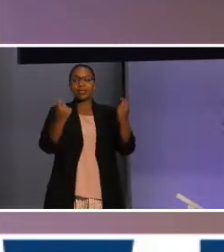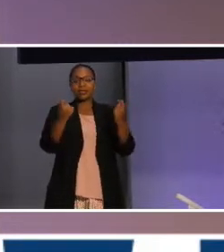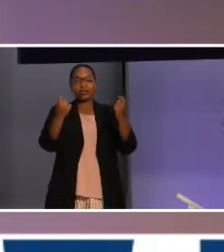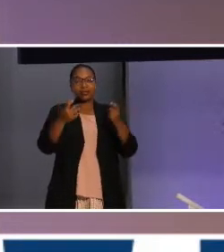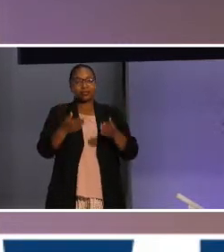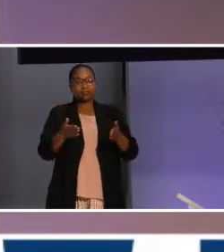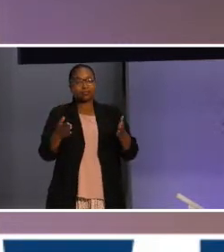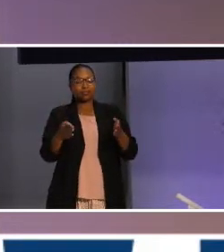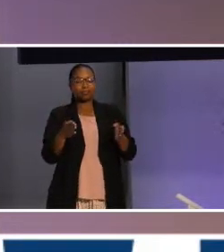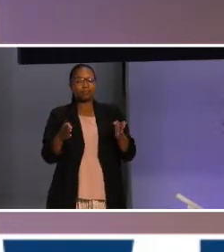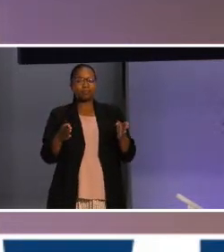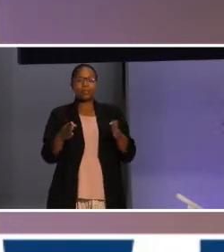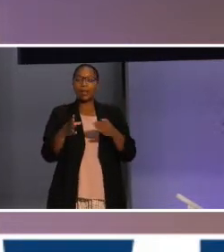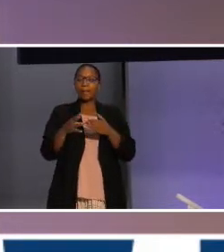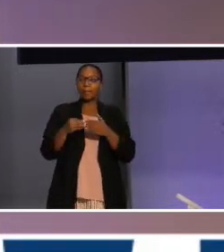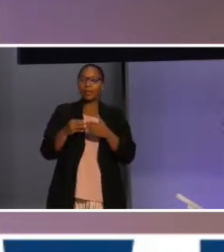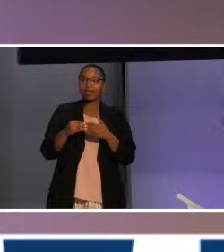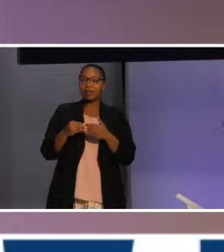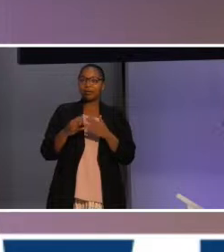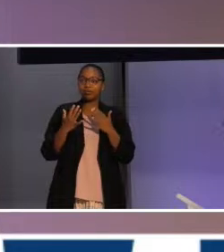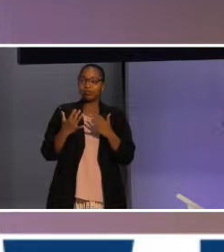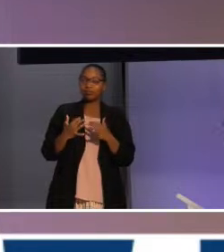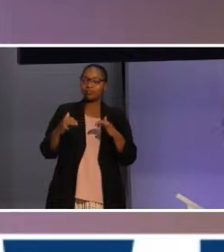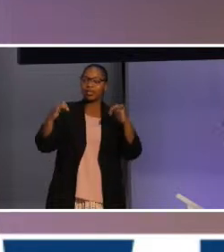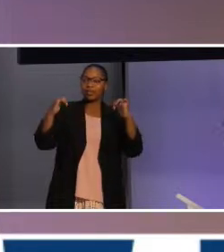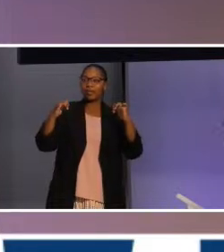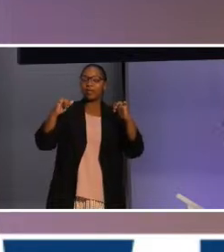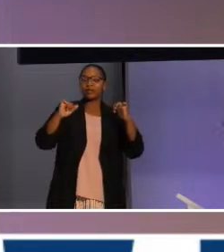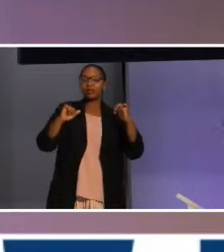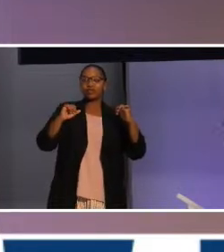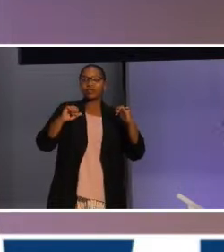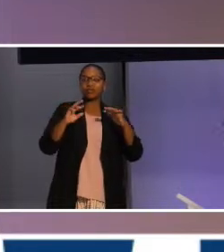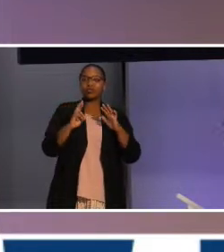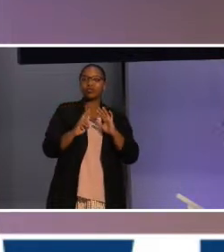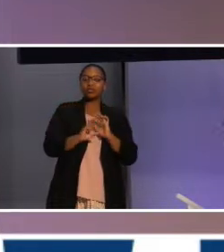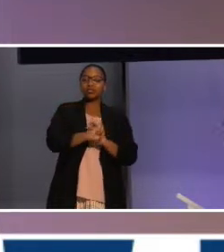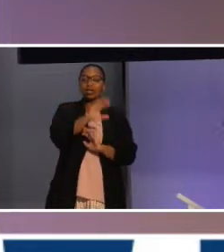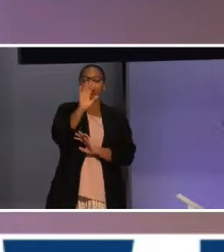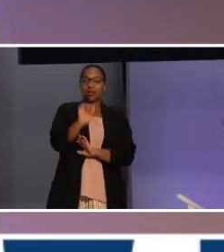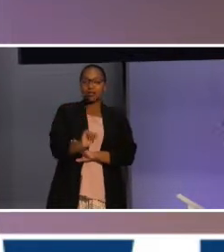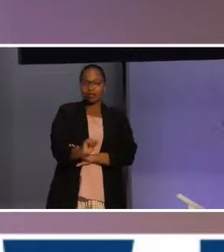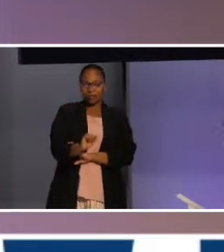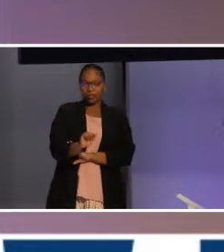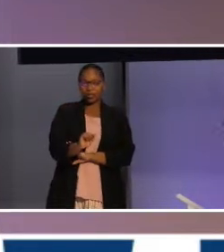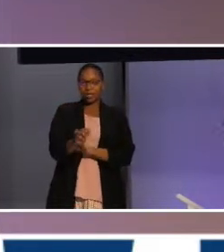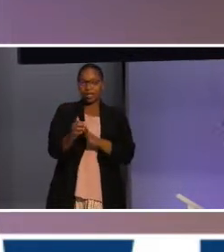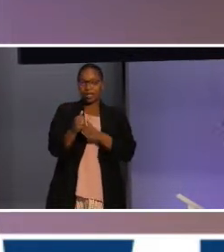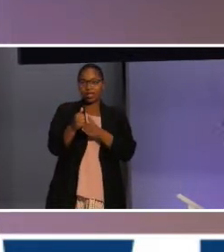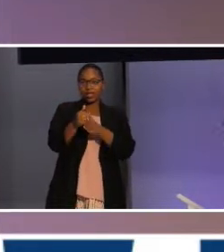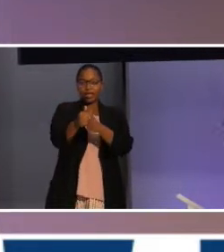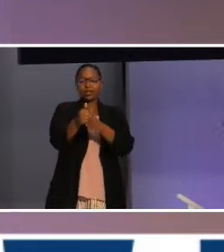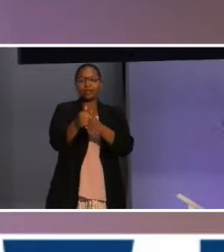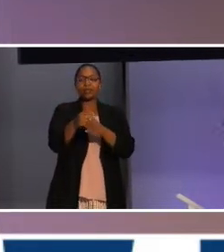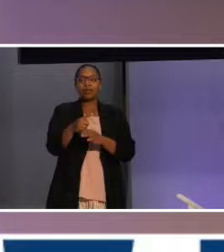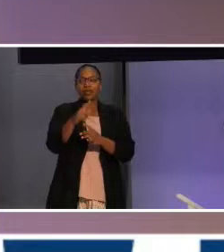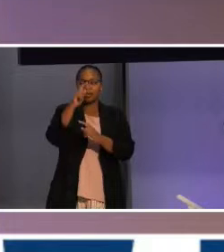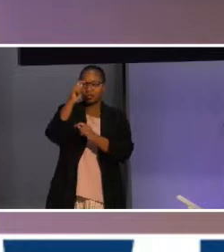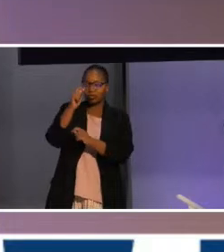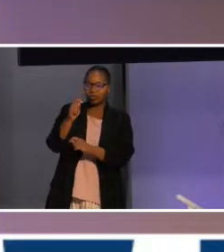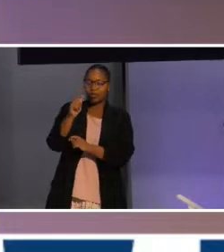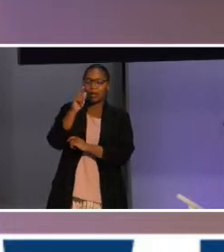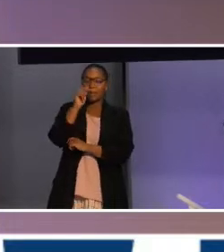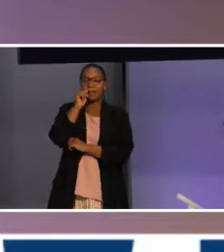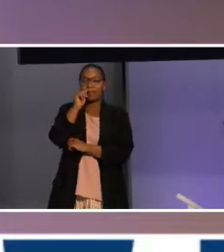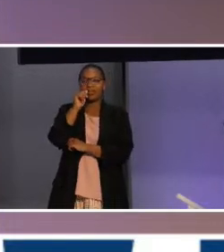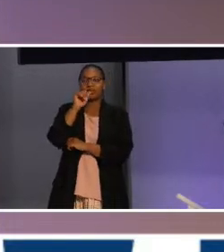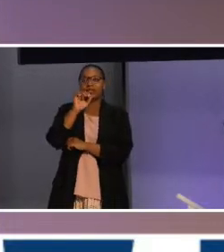of Parliament of the Republic of South Africa, led by the Honorable Musa Chaban,